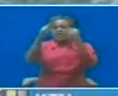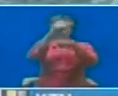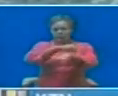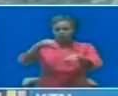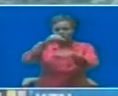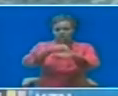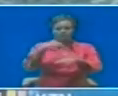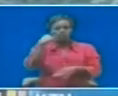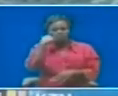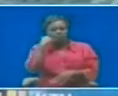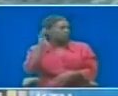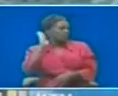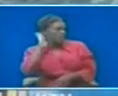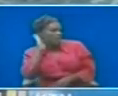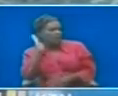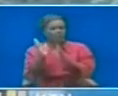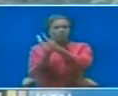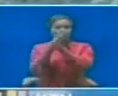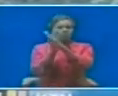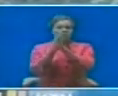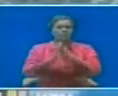Listen in to this story.